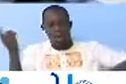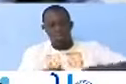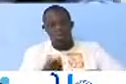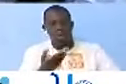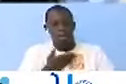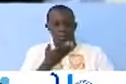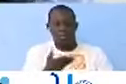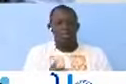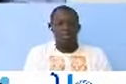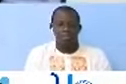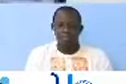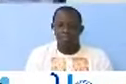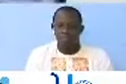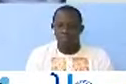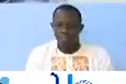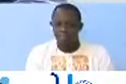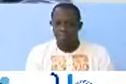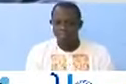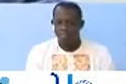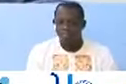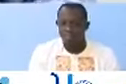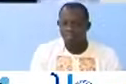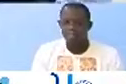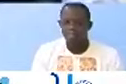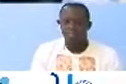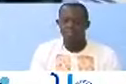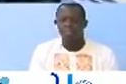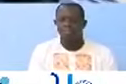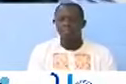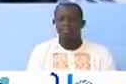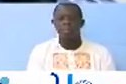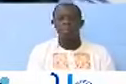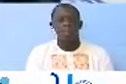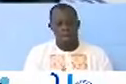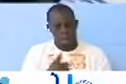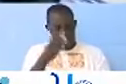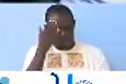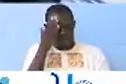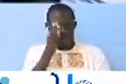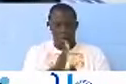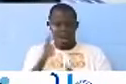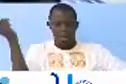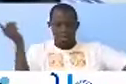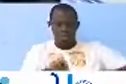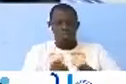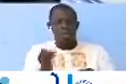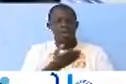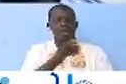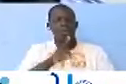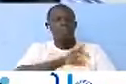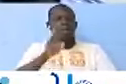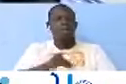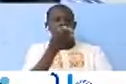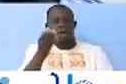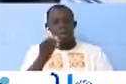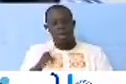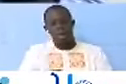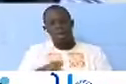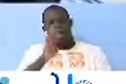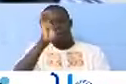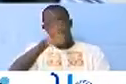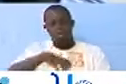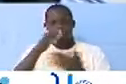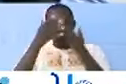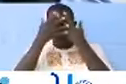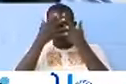Alibamindola? No, how long ago? I know that. Abude mile 2. He was beaten at mile 2. Because me asa mko